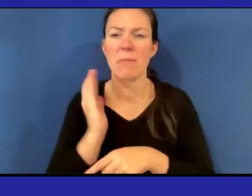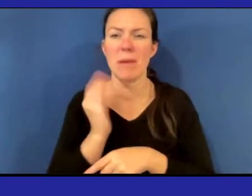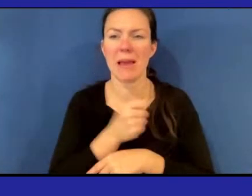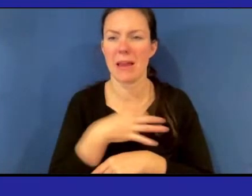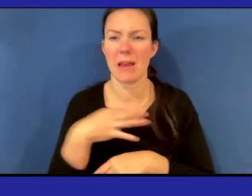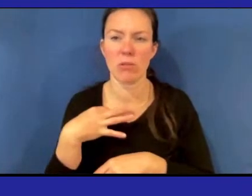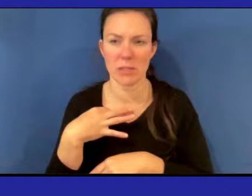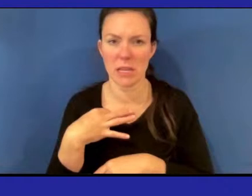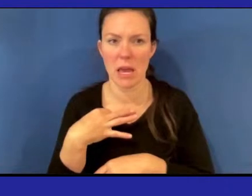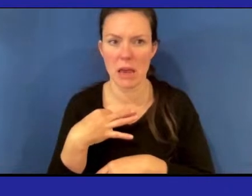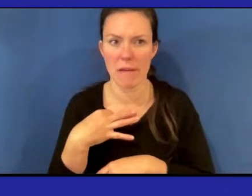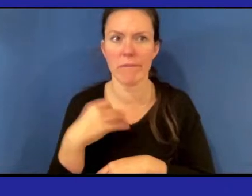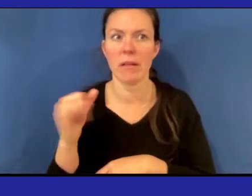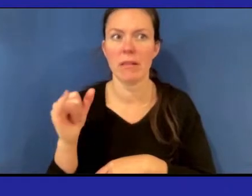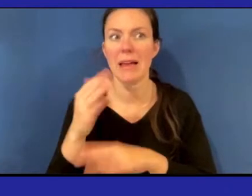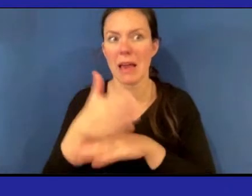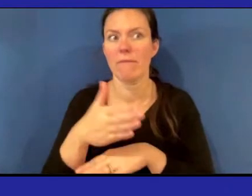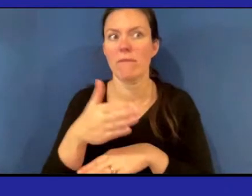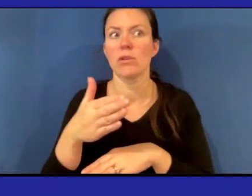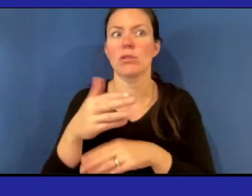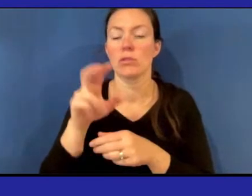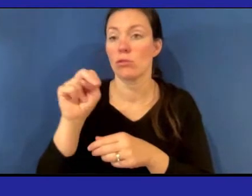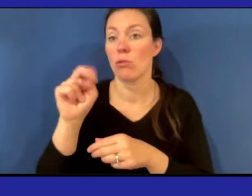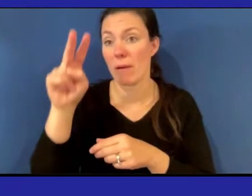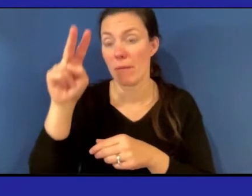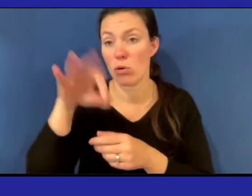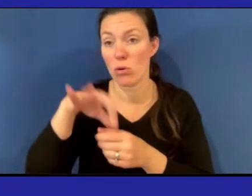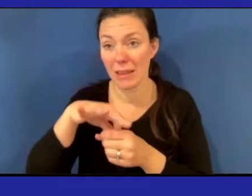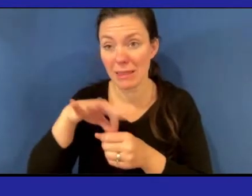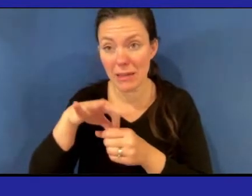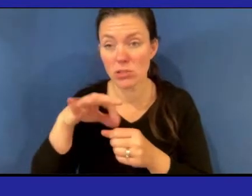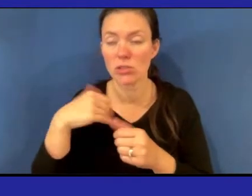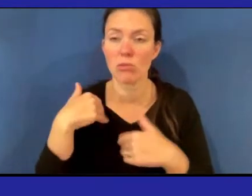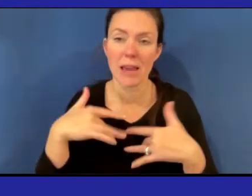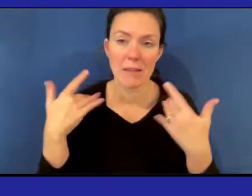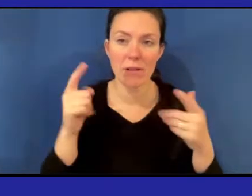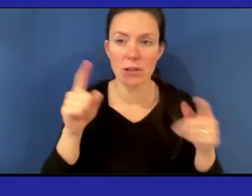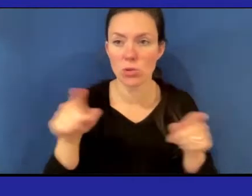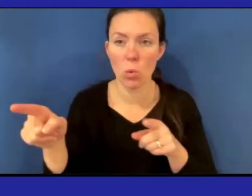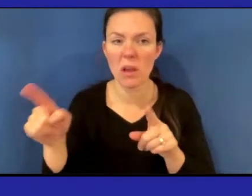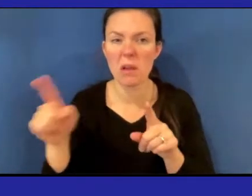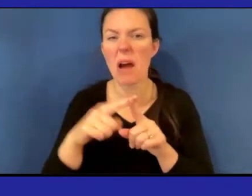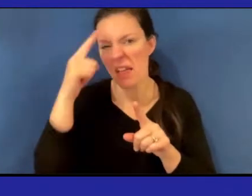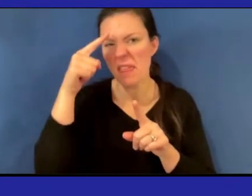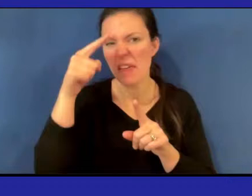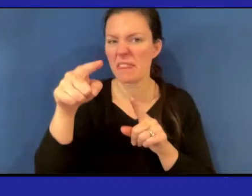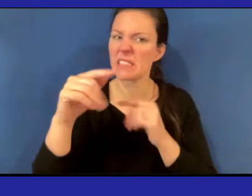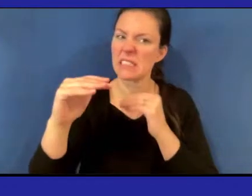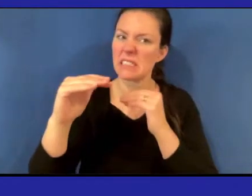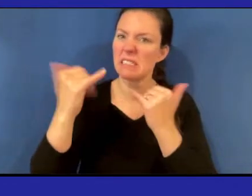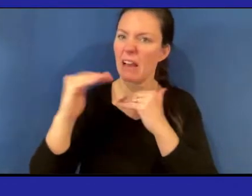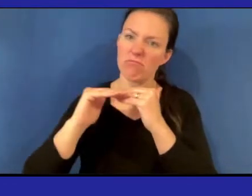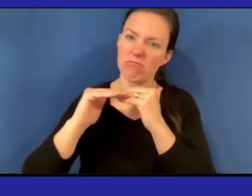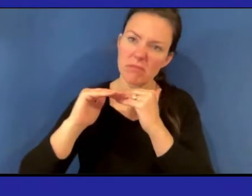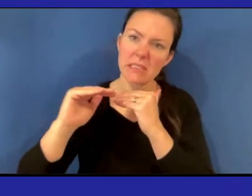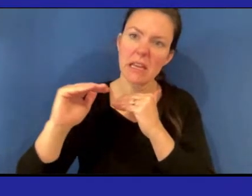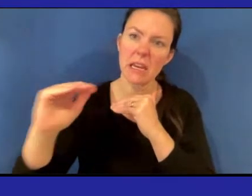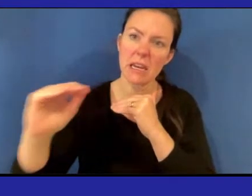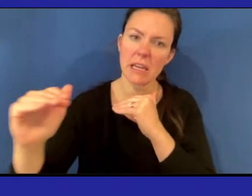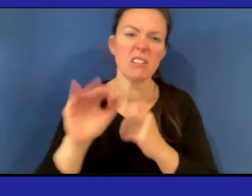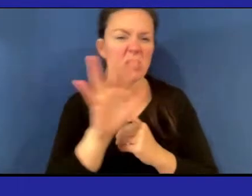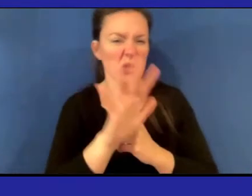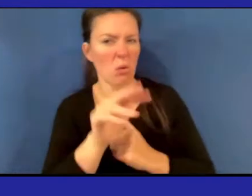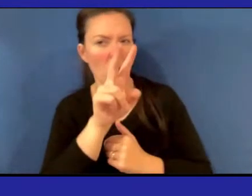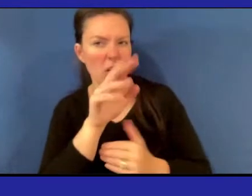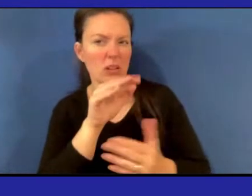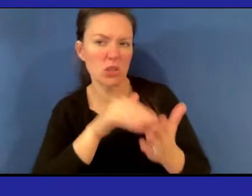November elections. Um, and so I think this is pretty much our steady state. So some Like ups and 2,000-ish,